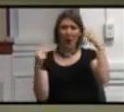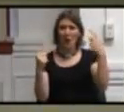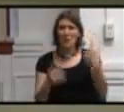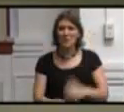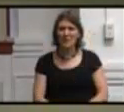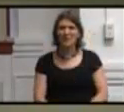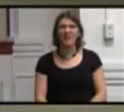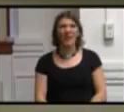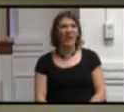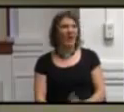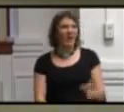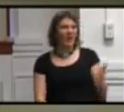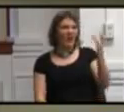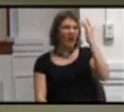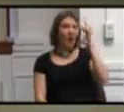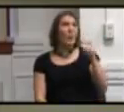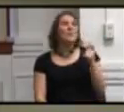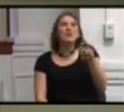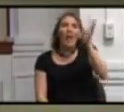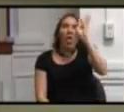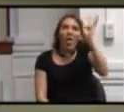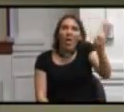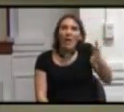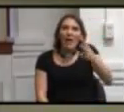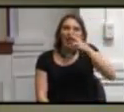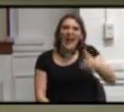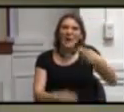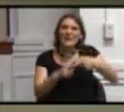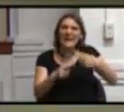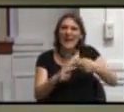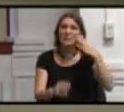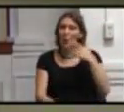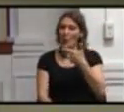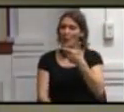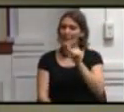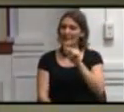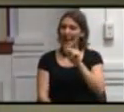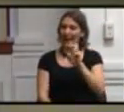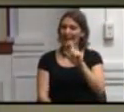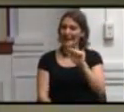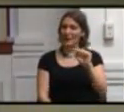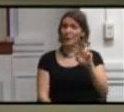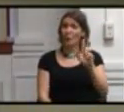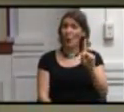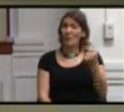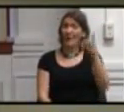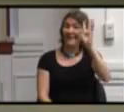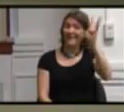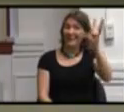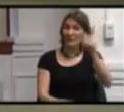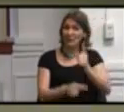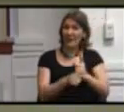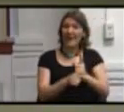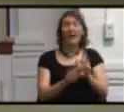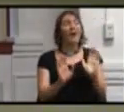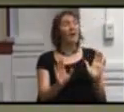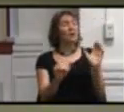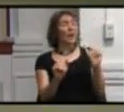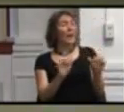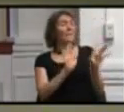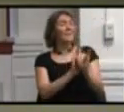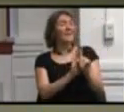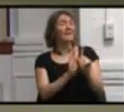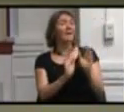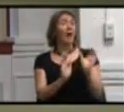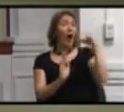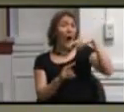discourage people from applying if we gave a really bad name. Well, it's just like Gannett Road. Someone came up with that. It may be different